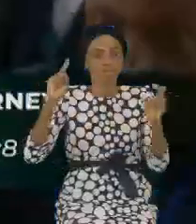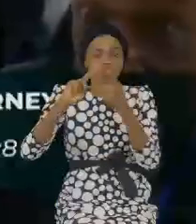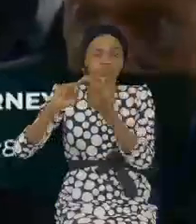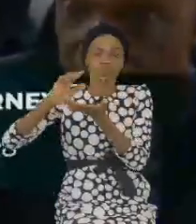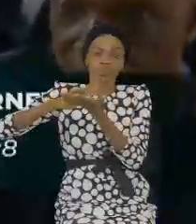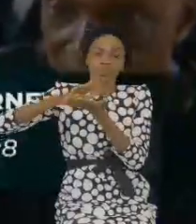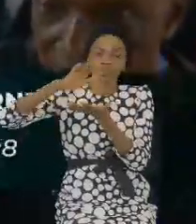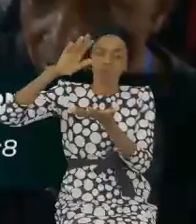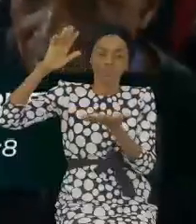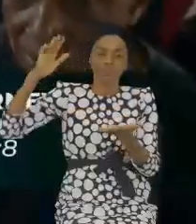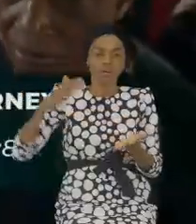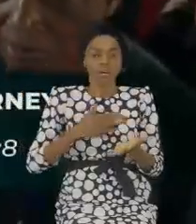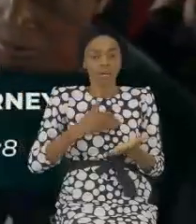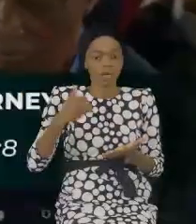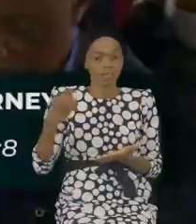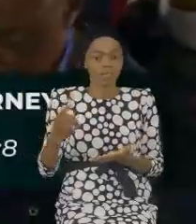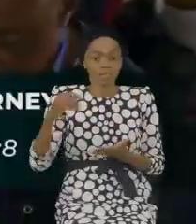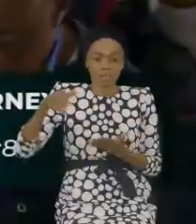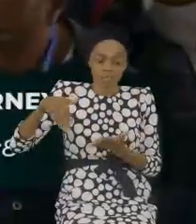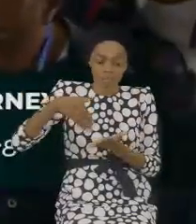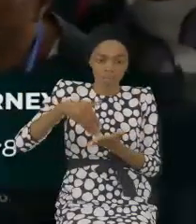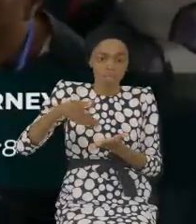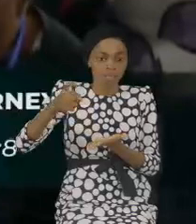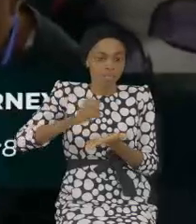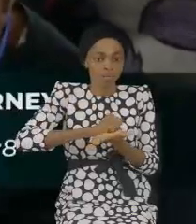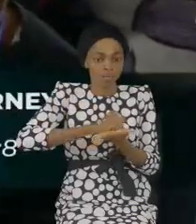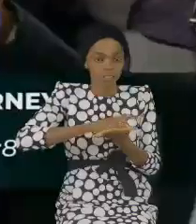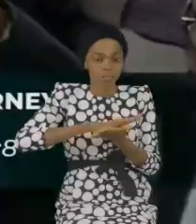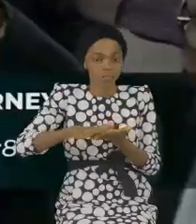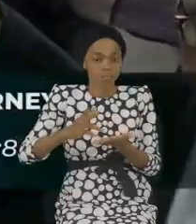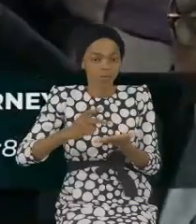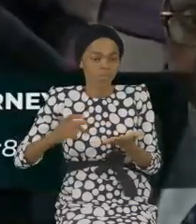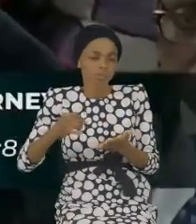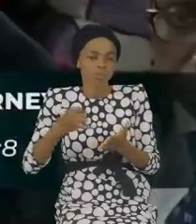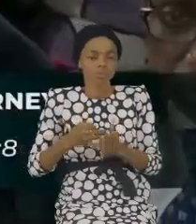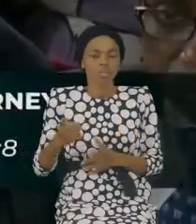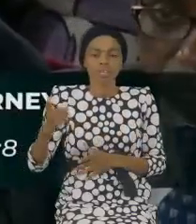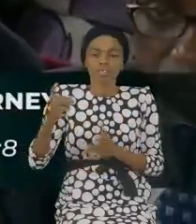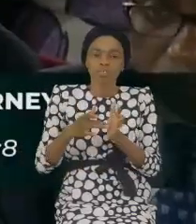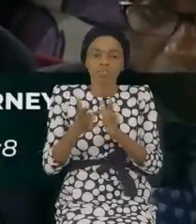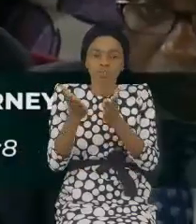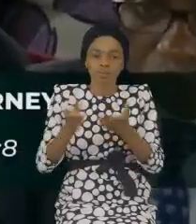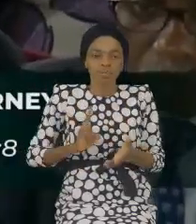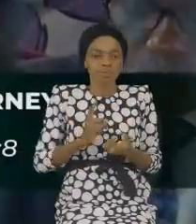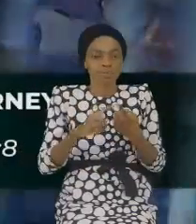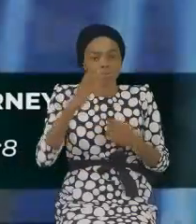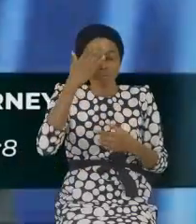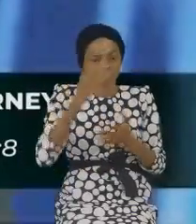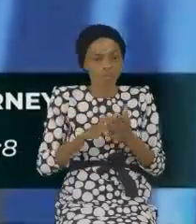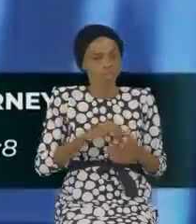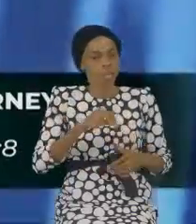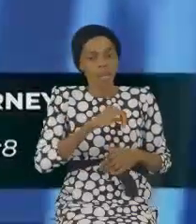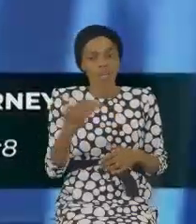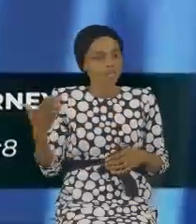glorification, and in the middle, the sanctification part of it, he wants us to know that whatever we need in